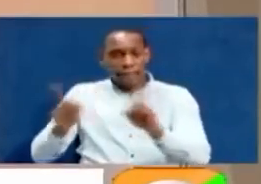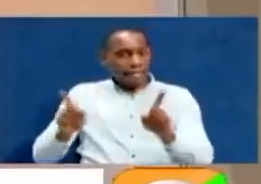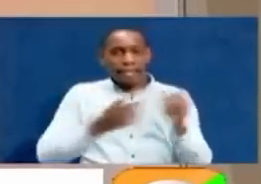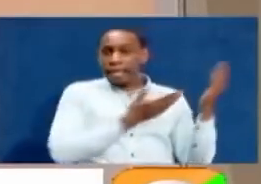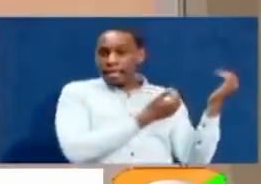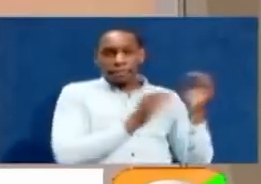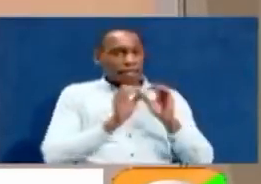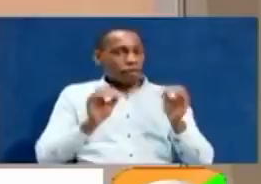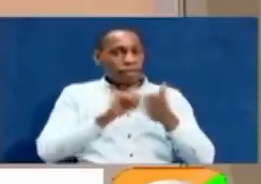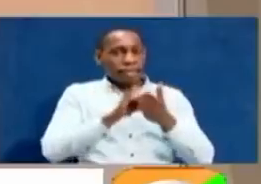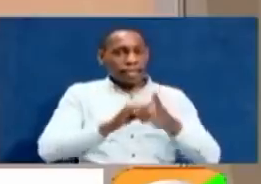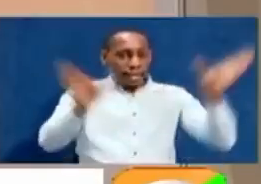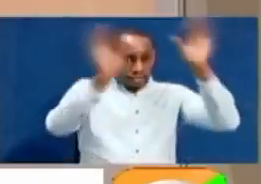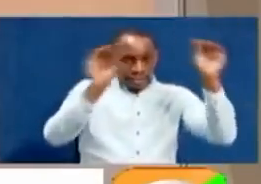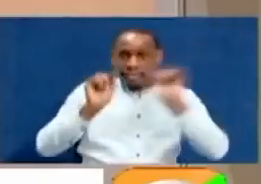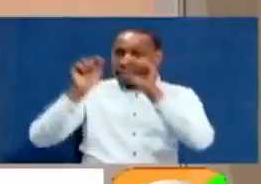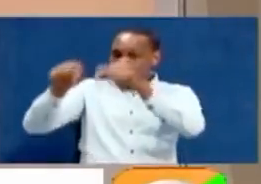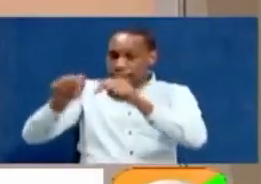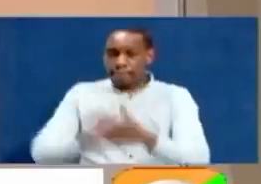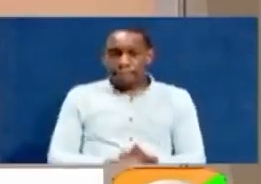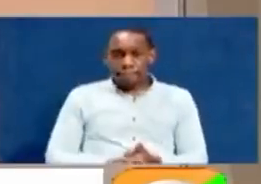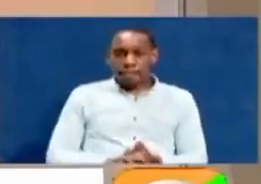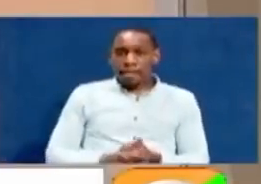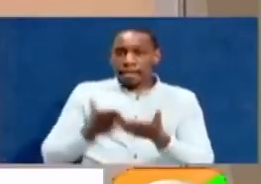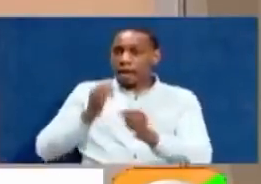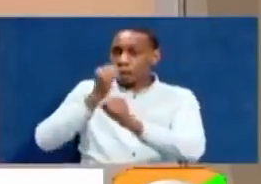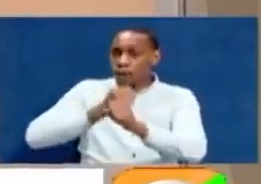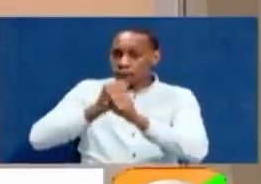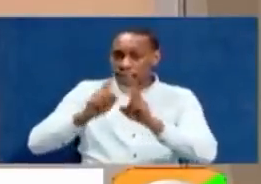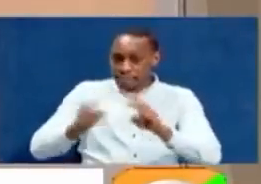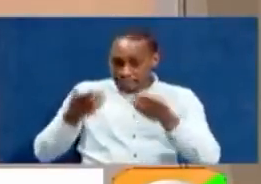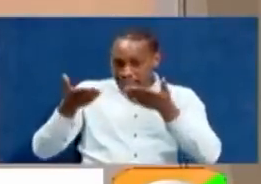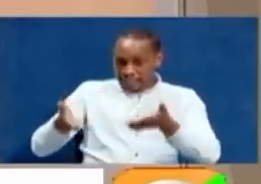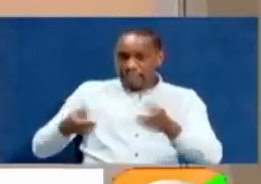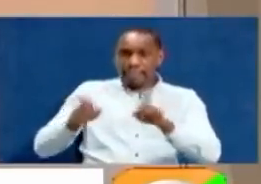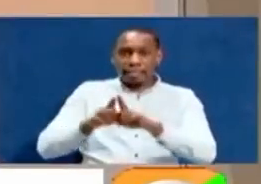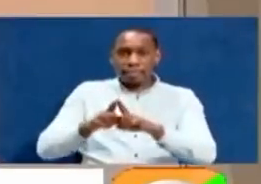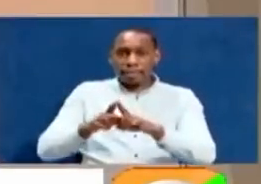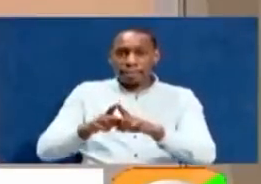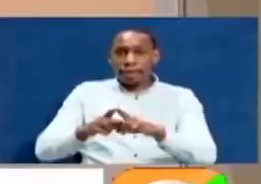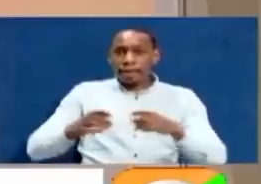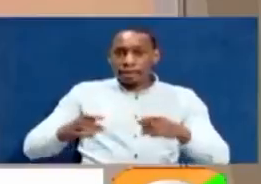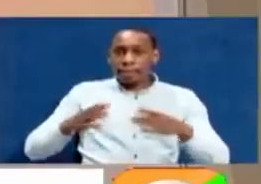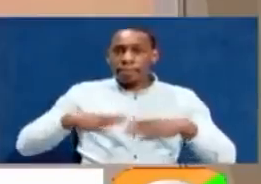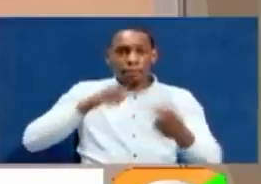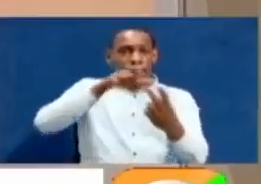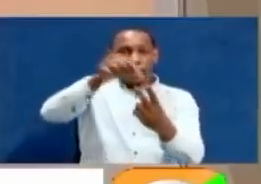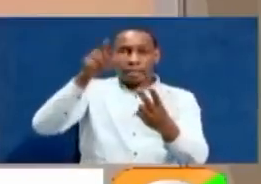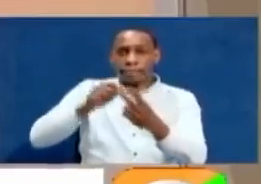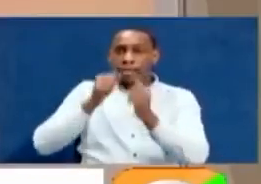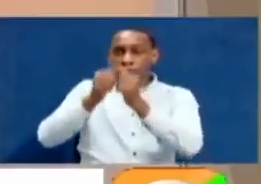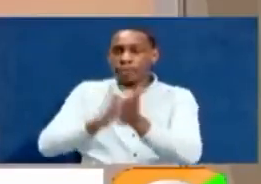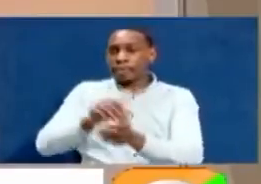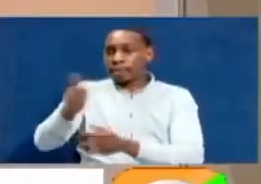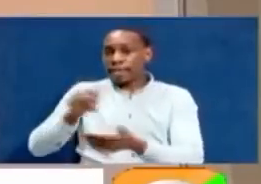not expect the head of state. The real work now begins for him and the artisans who will be selected